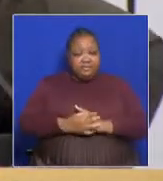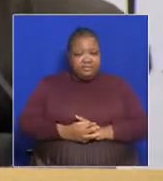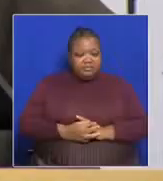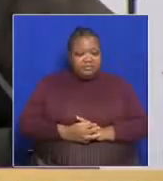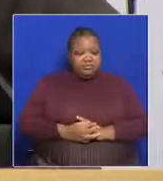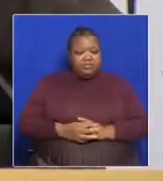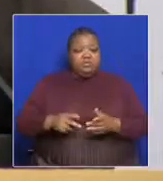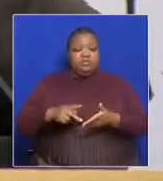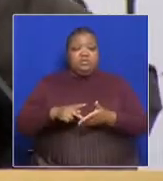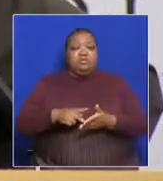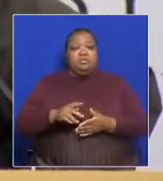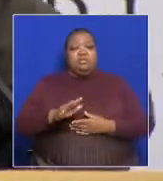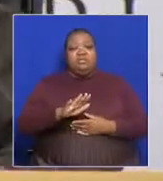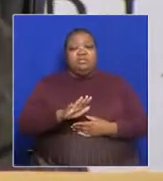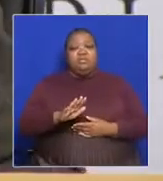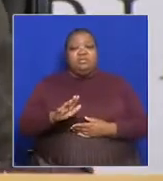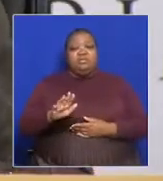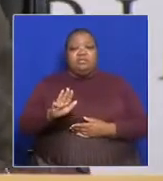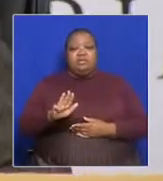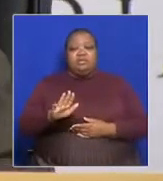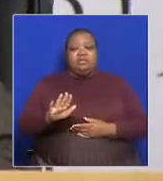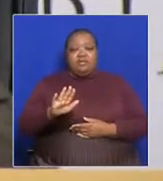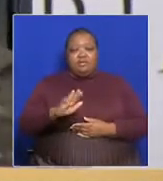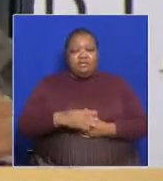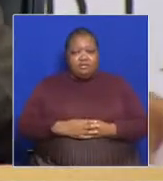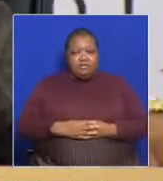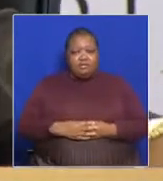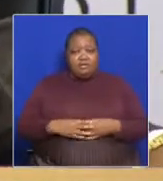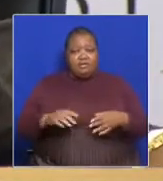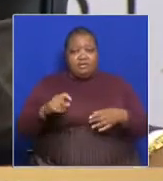595. That's the first statement.